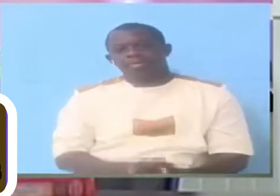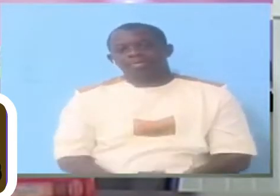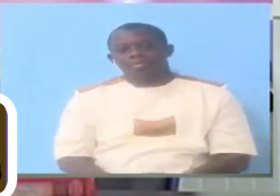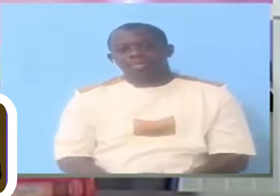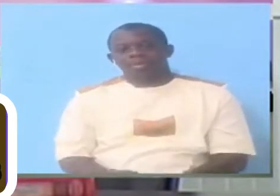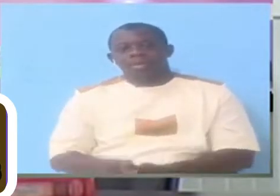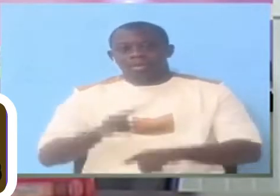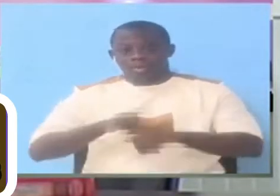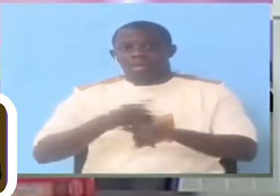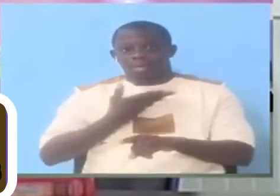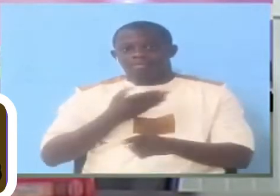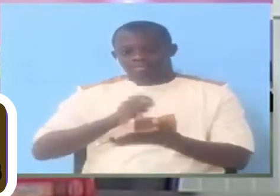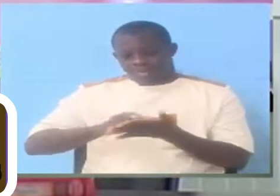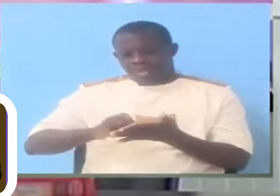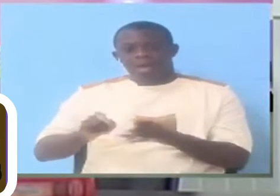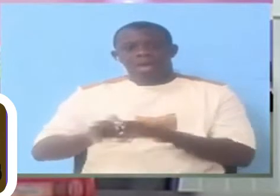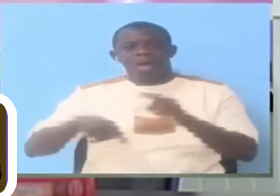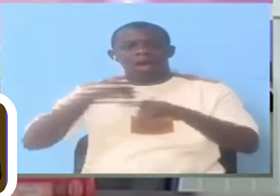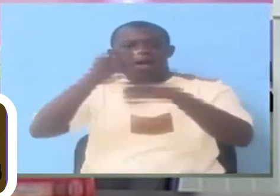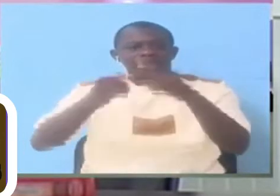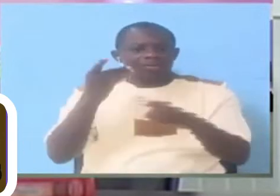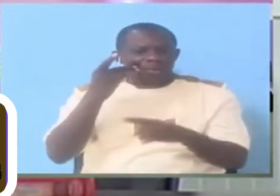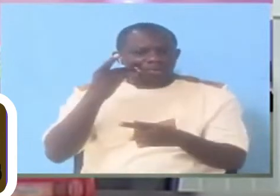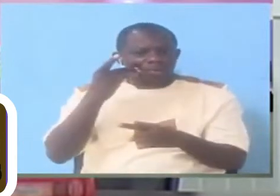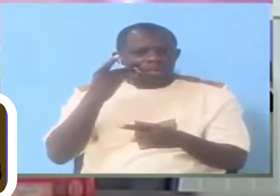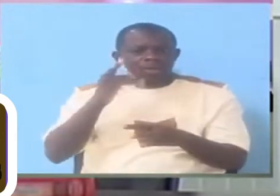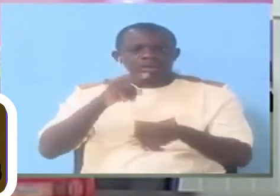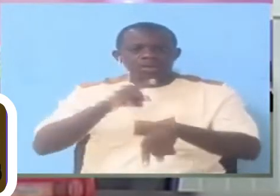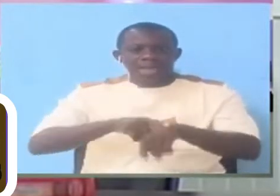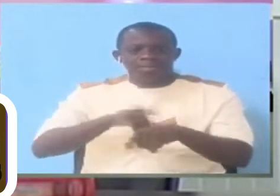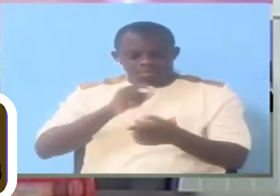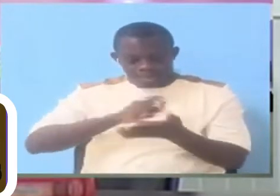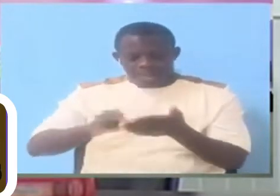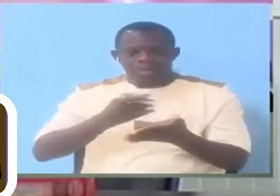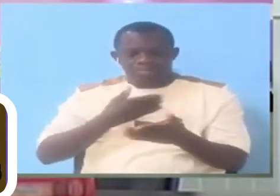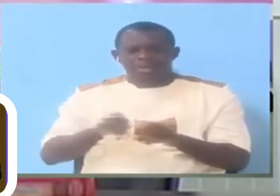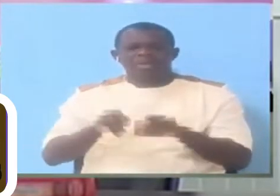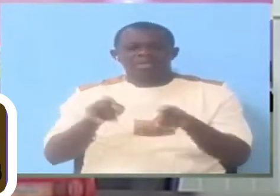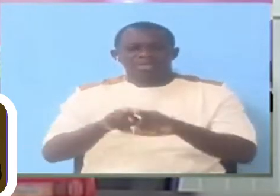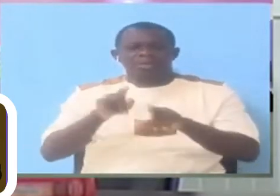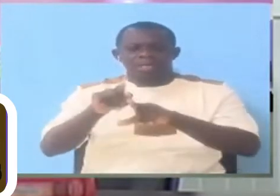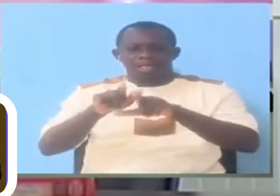There's a time that is written just after the date. Waxtu biñ ko bind the same line. Along the same line.